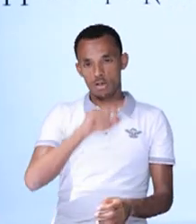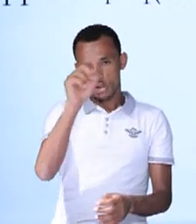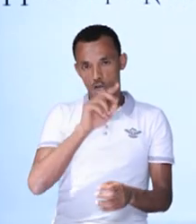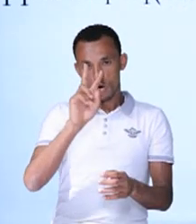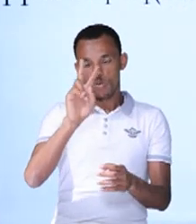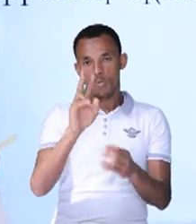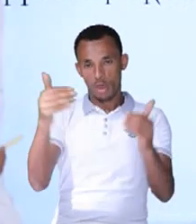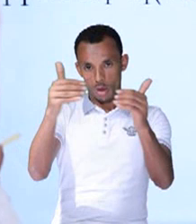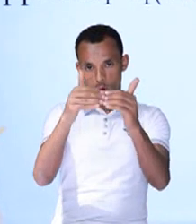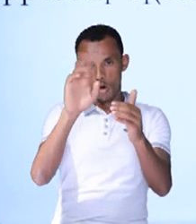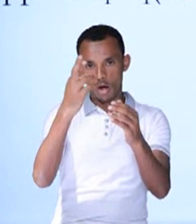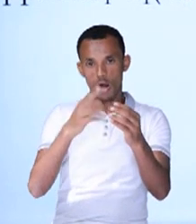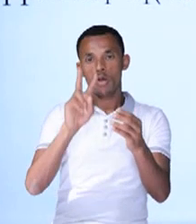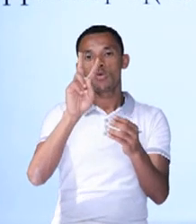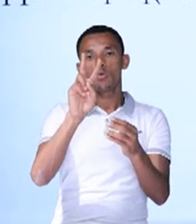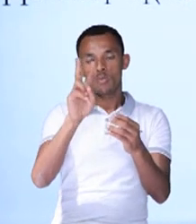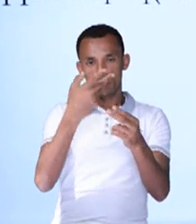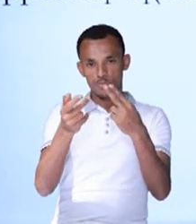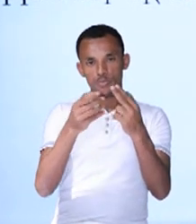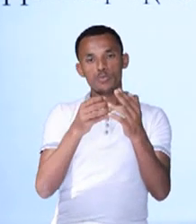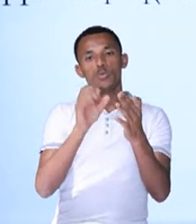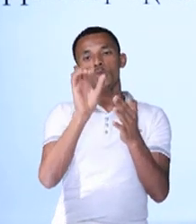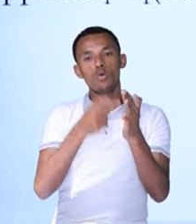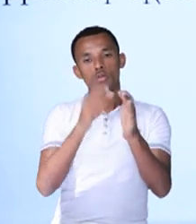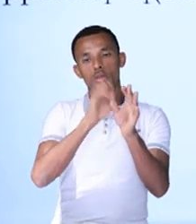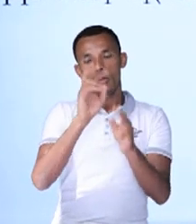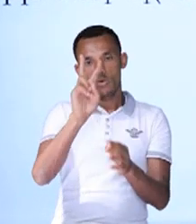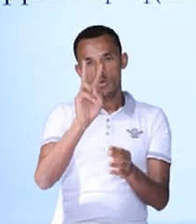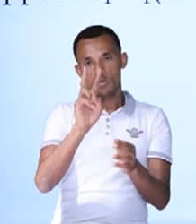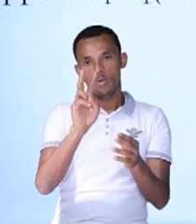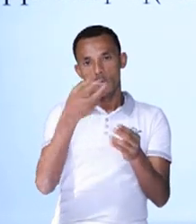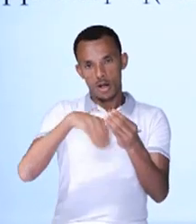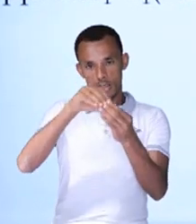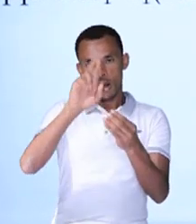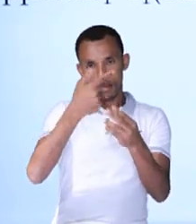z2 to be equal to r2 cos theta 2 plus I times sin theta 2.